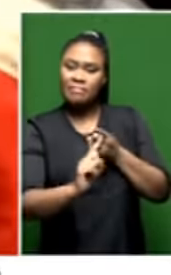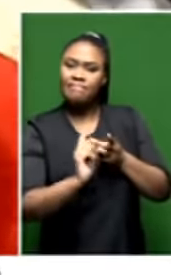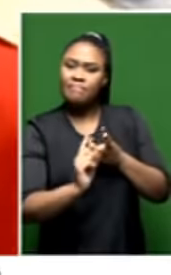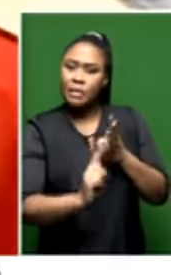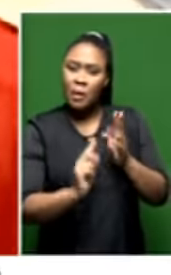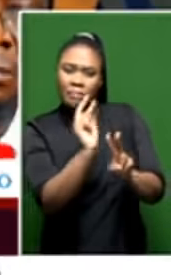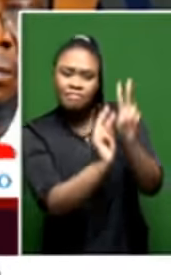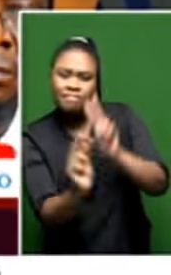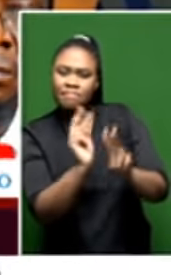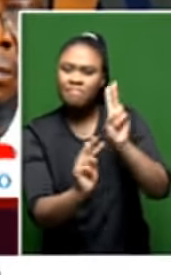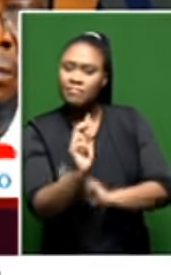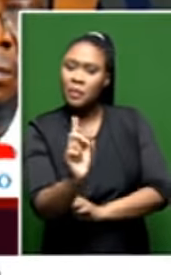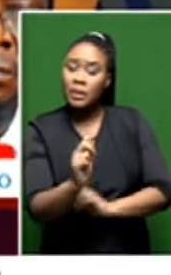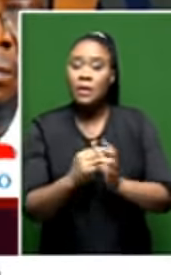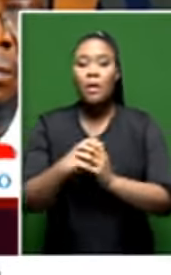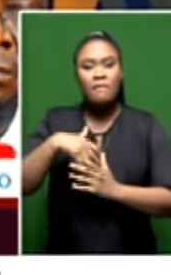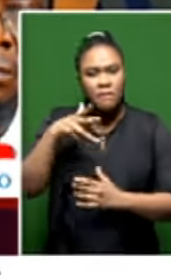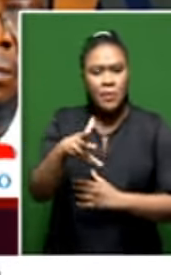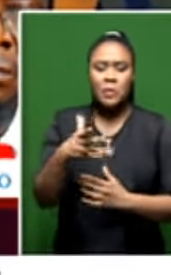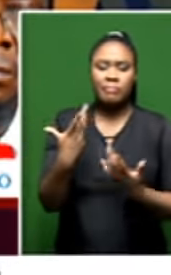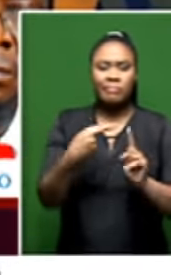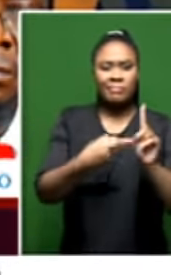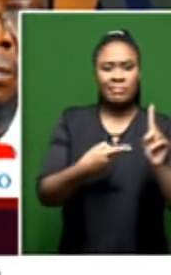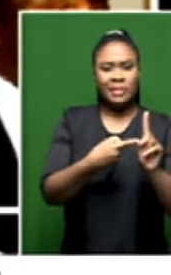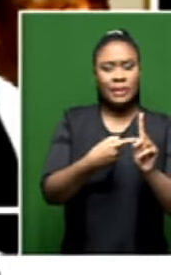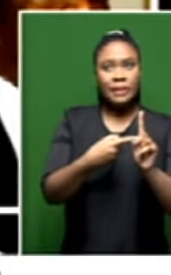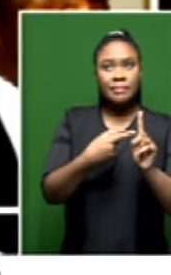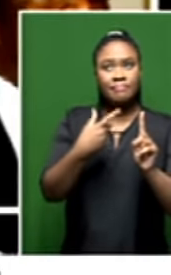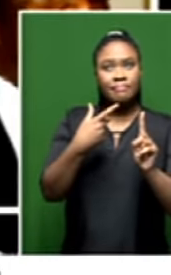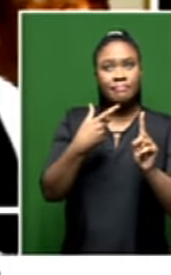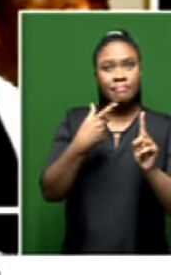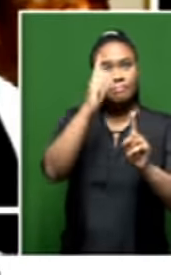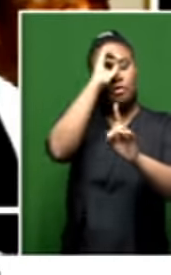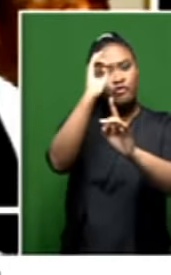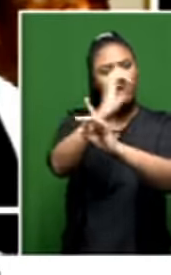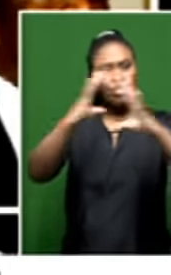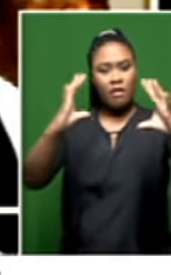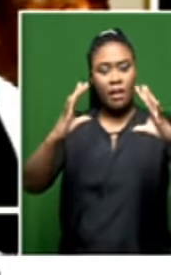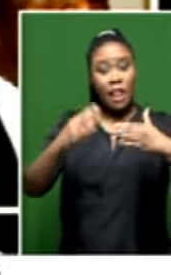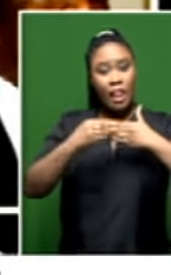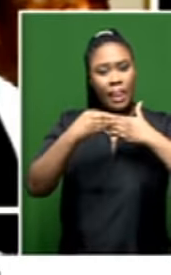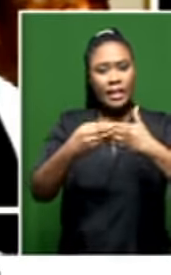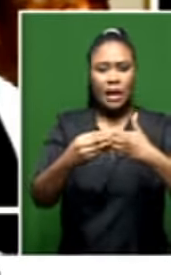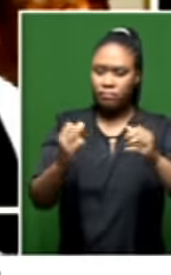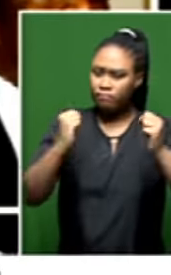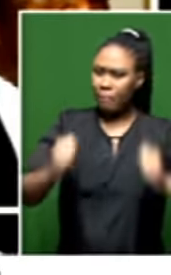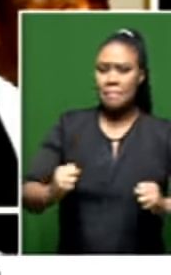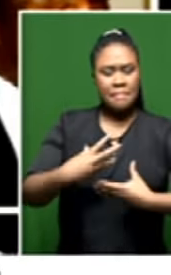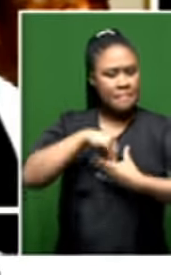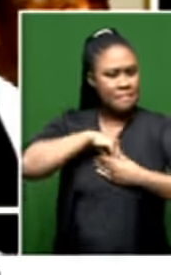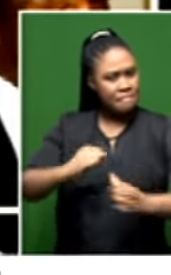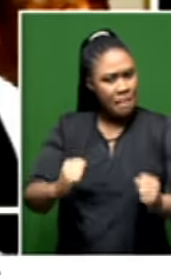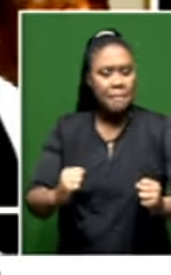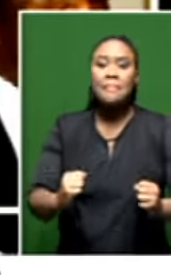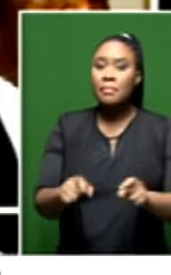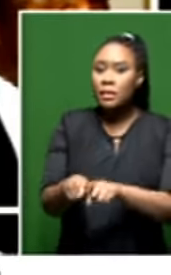on the one hand, a Chief Justice who is a visionary and a leading jurist who writes groundbreaking